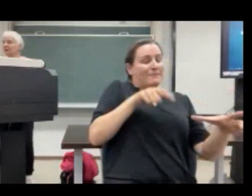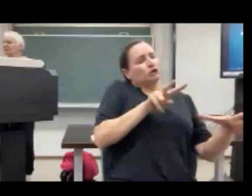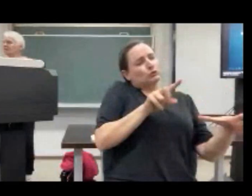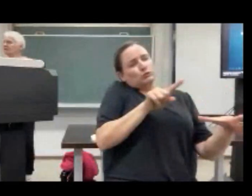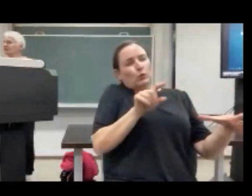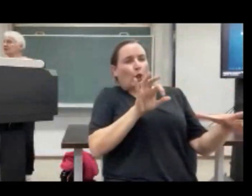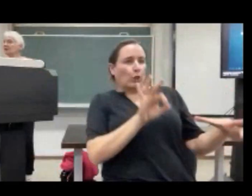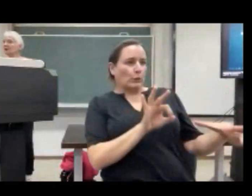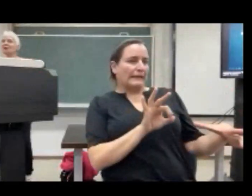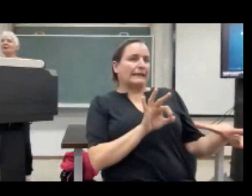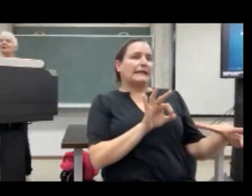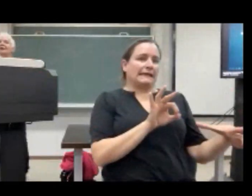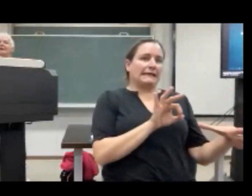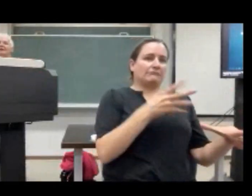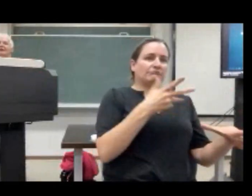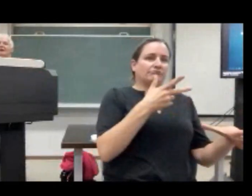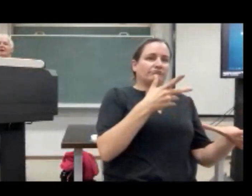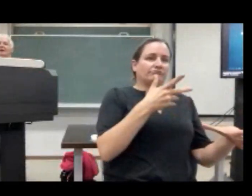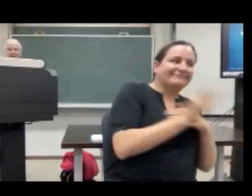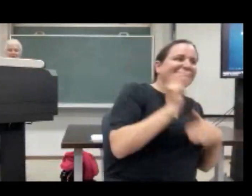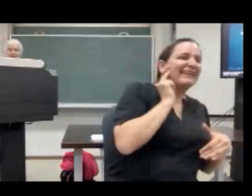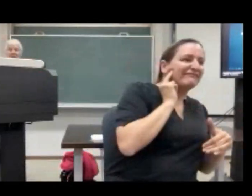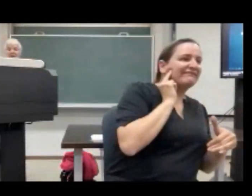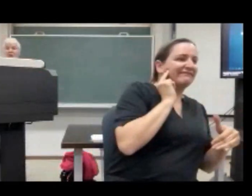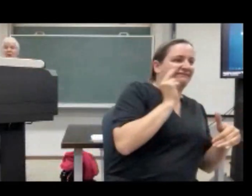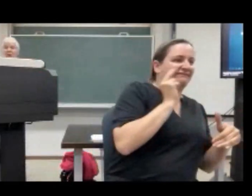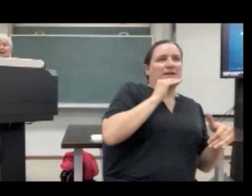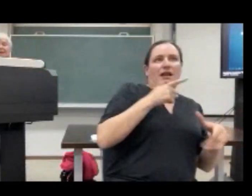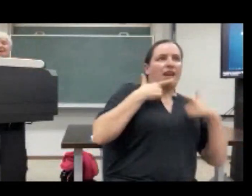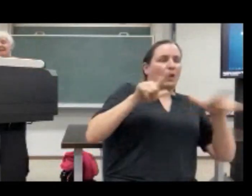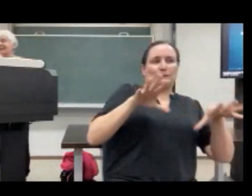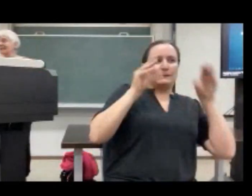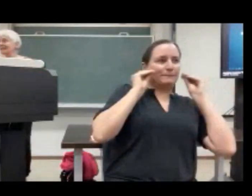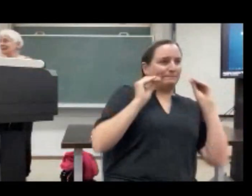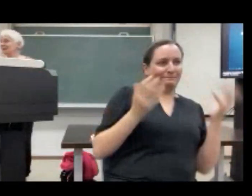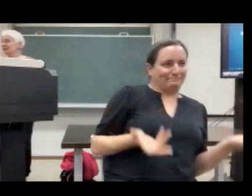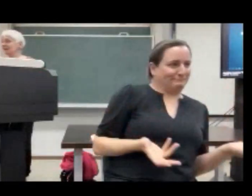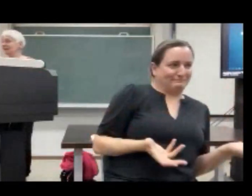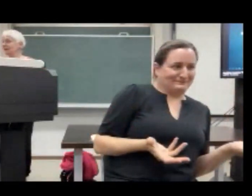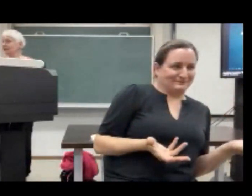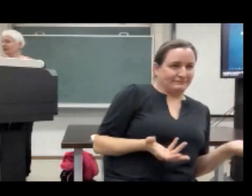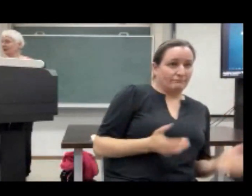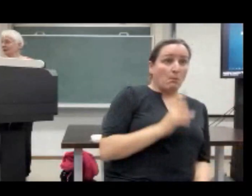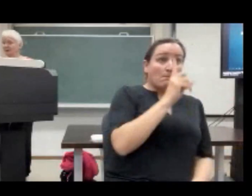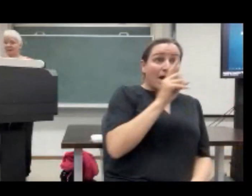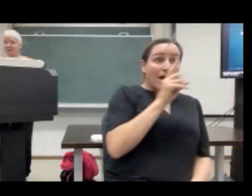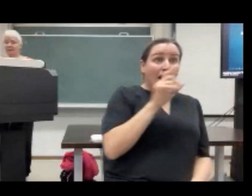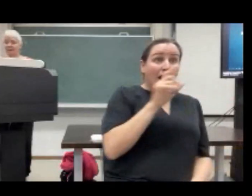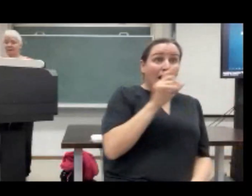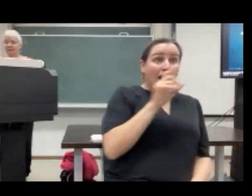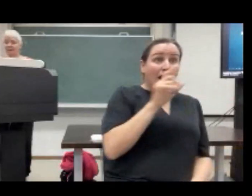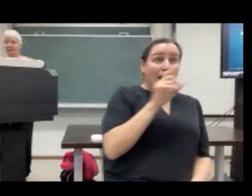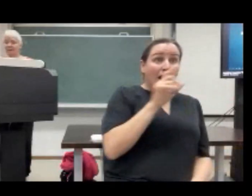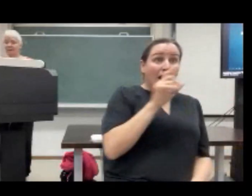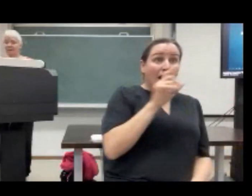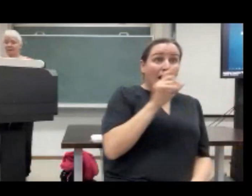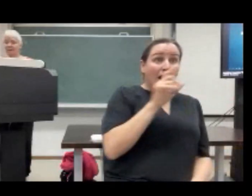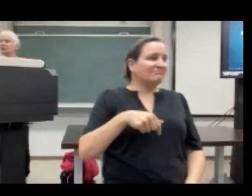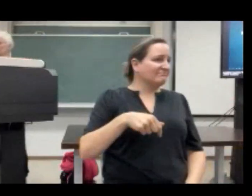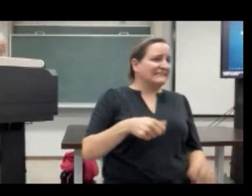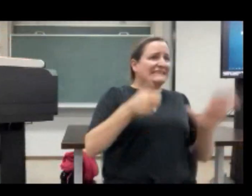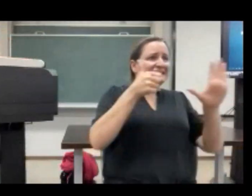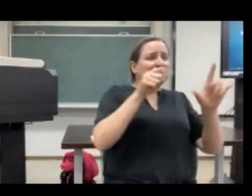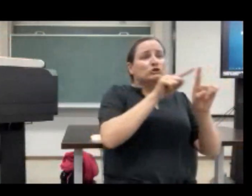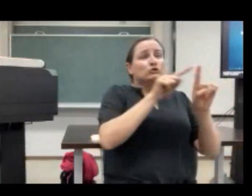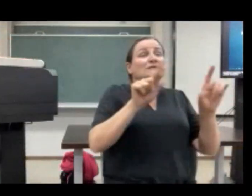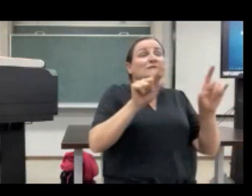although their figures are not there for many countries. It's 6 to 7 in South Africa, having